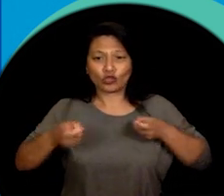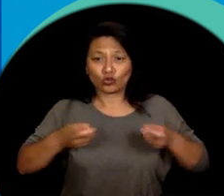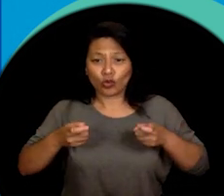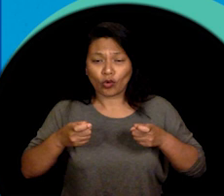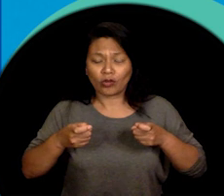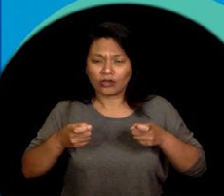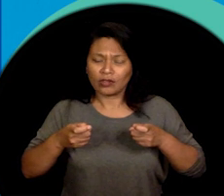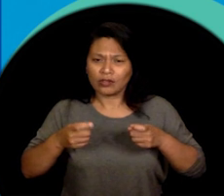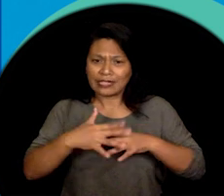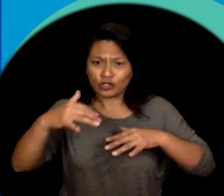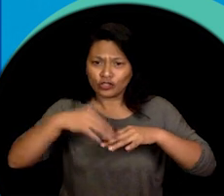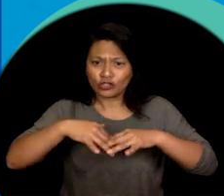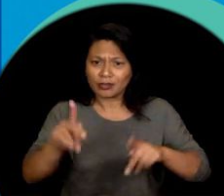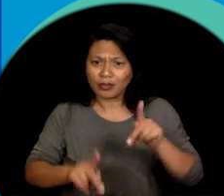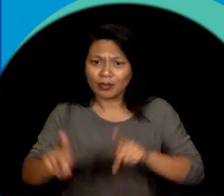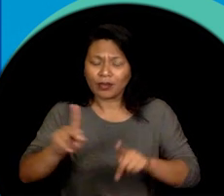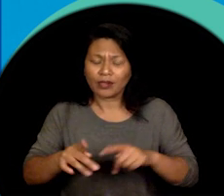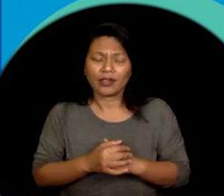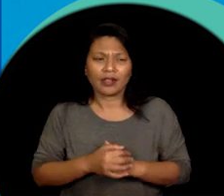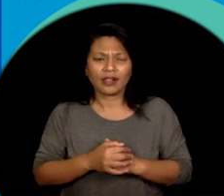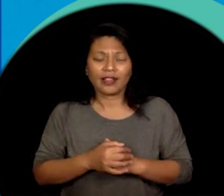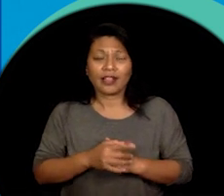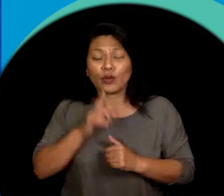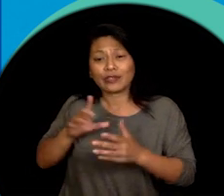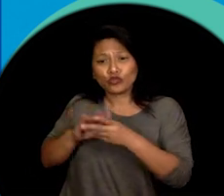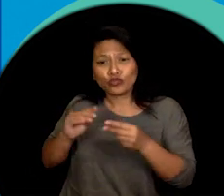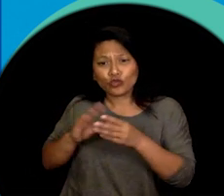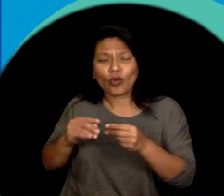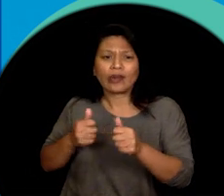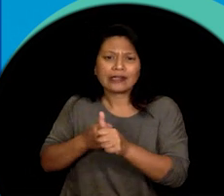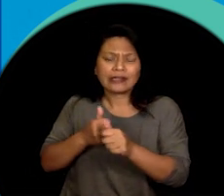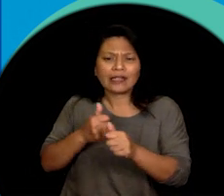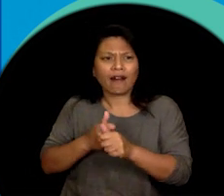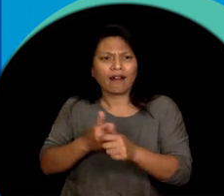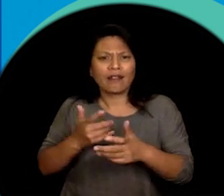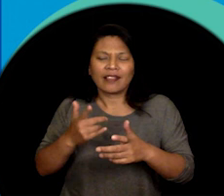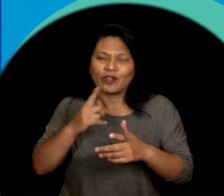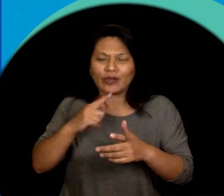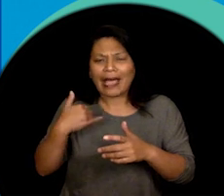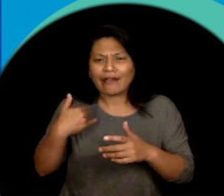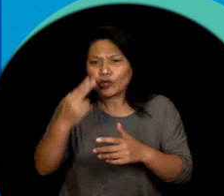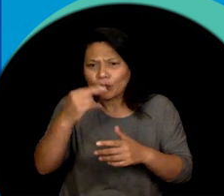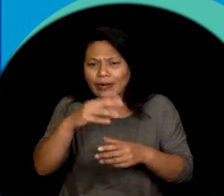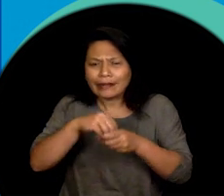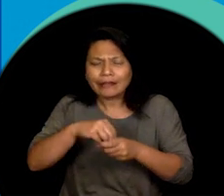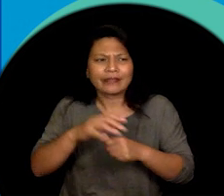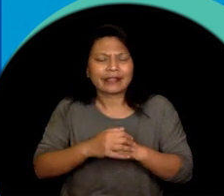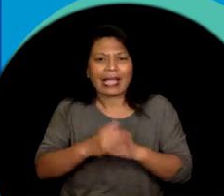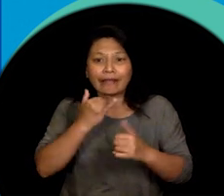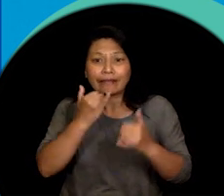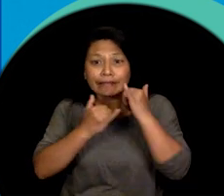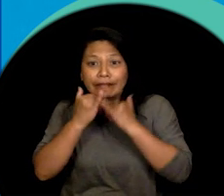over Native people. And so it's a funny story. I mean, it's one of those things where, everything that can go wrong does go